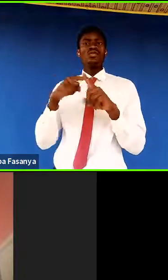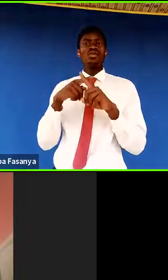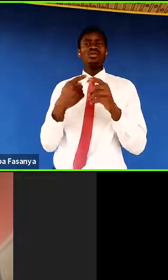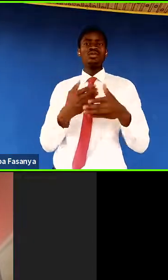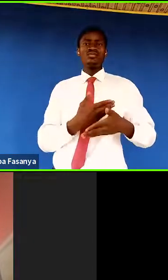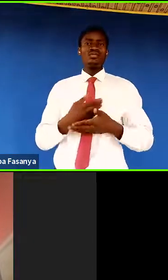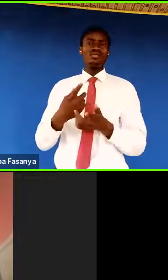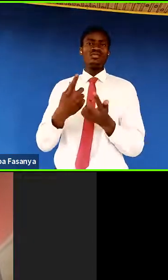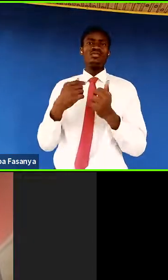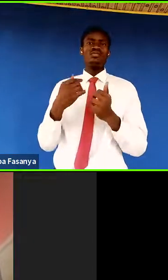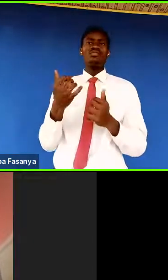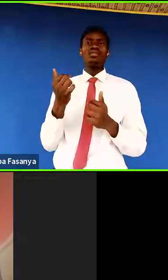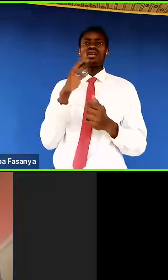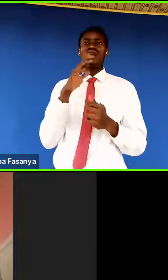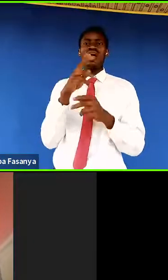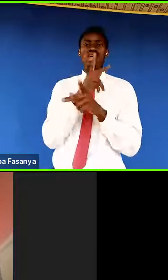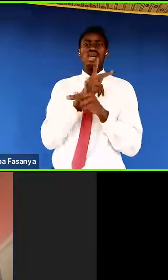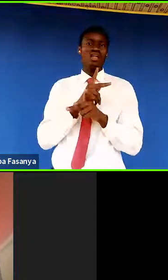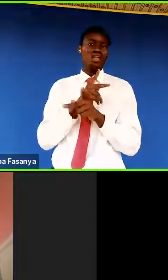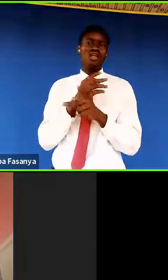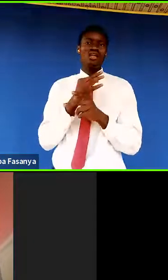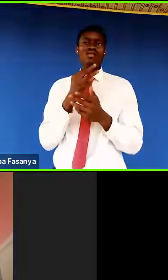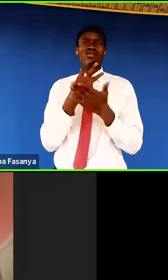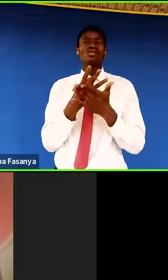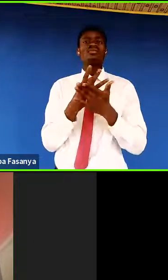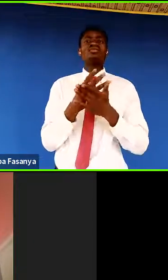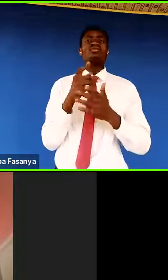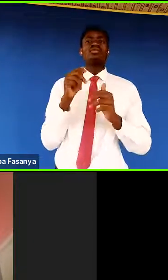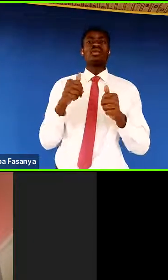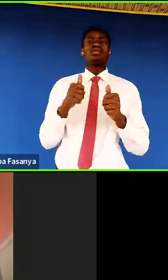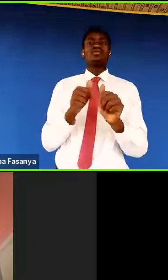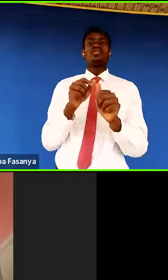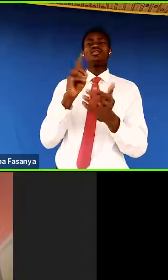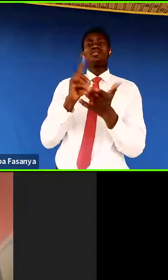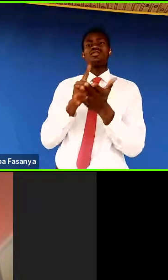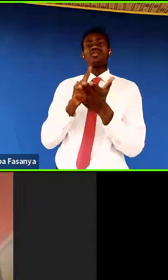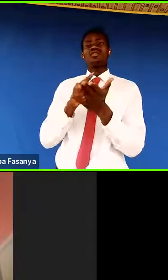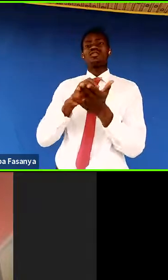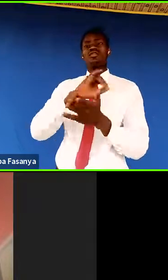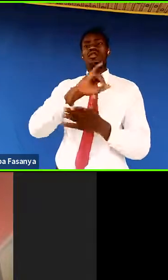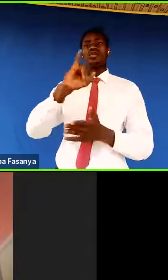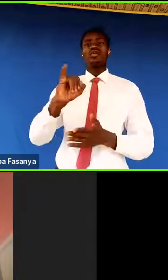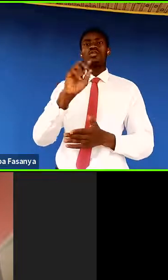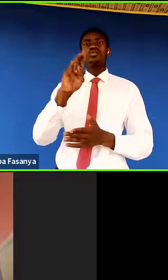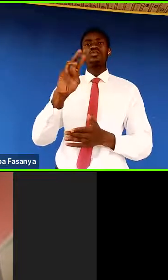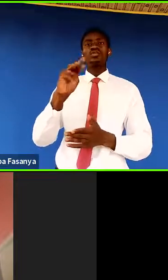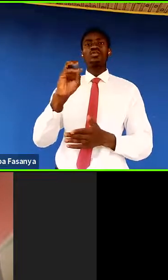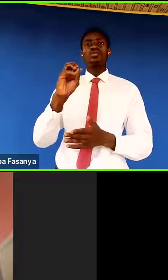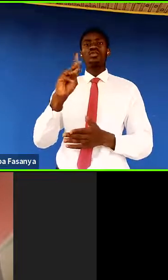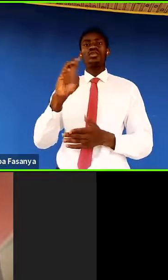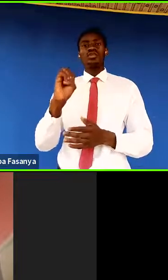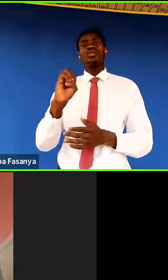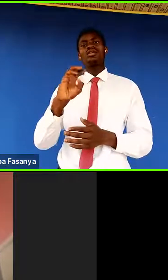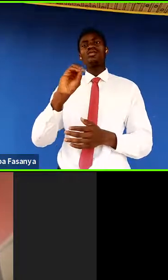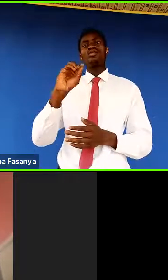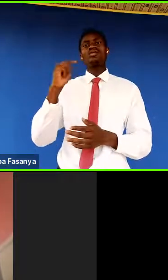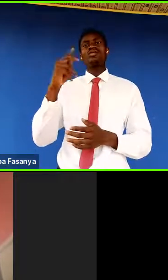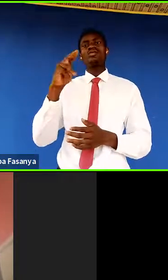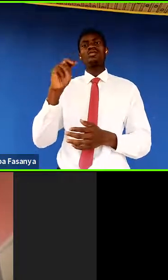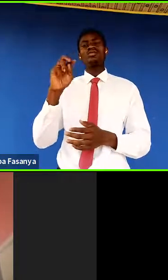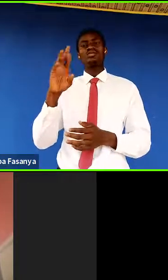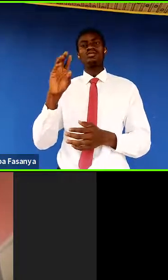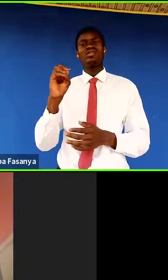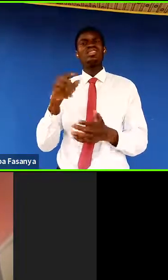Jumoke Oguro to also help you get this done. If you are not on Wellness HMO plan, this is the time to contact us to buy your